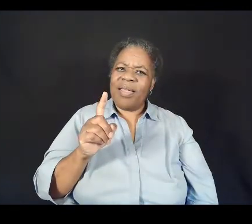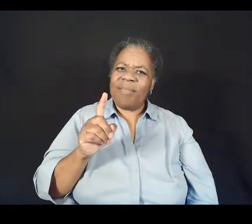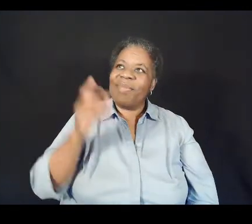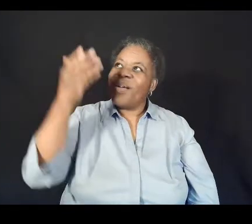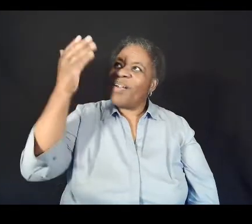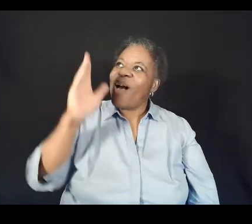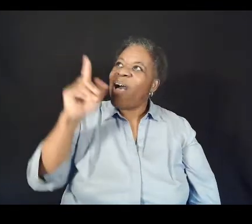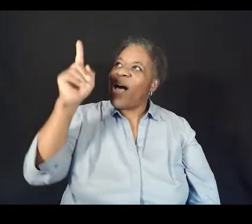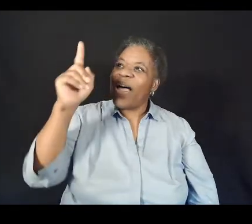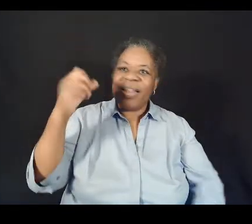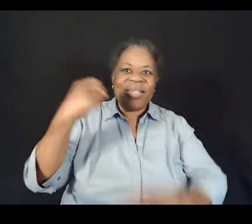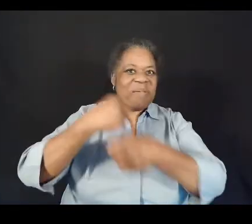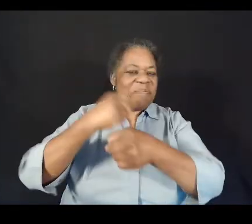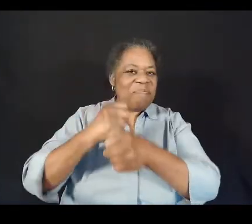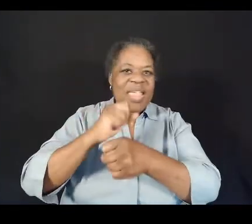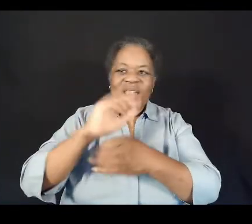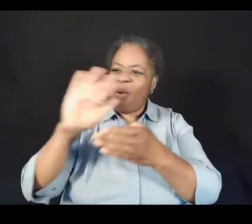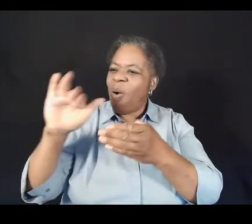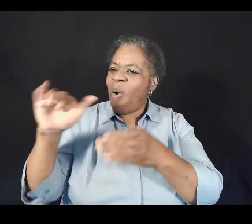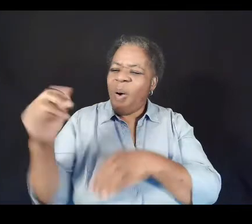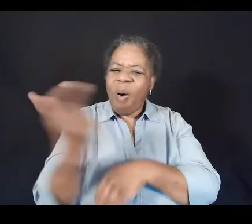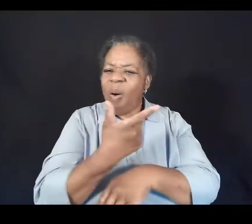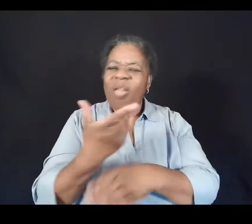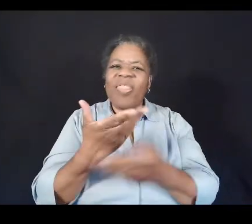made all things, James tells us.